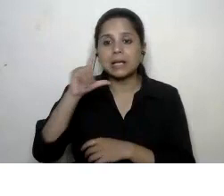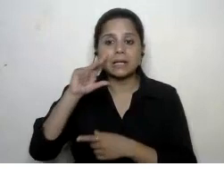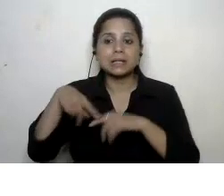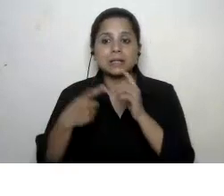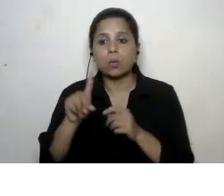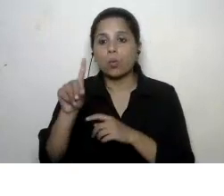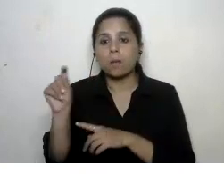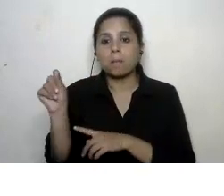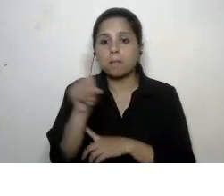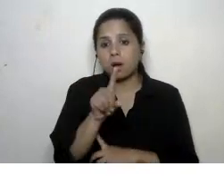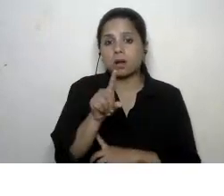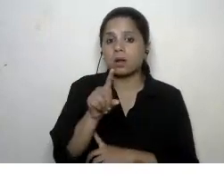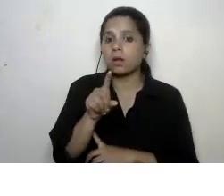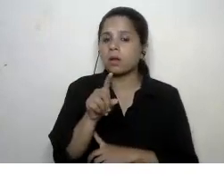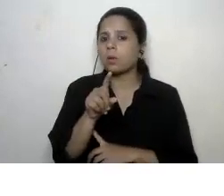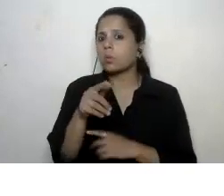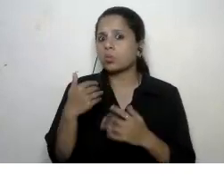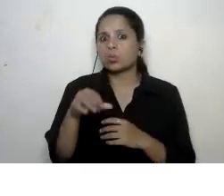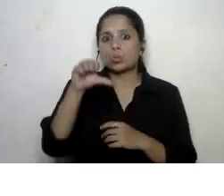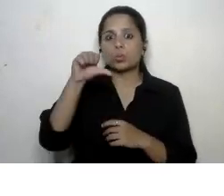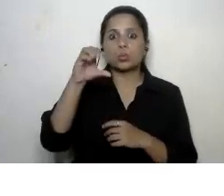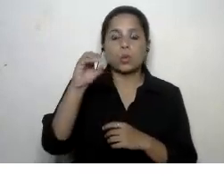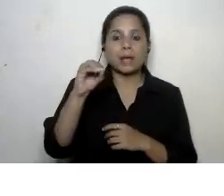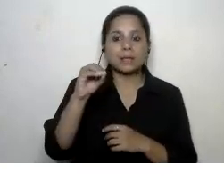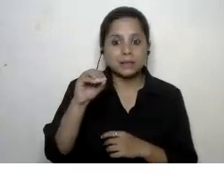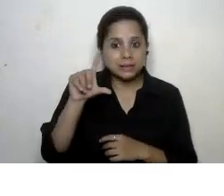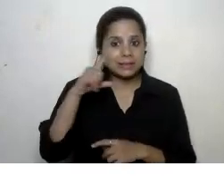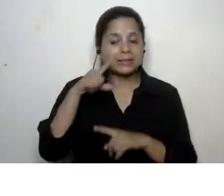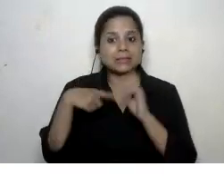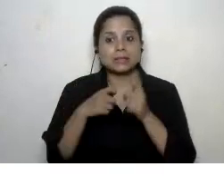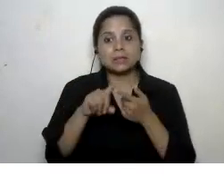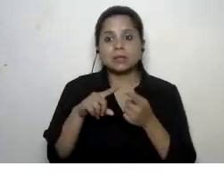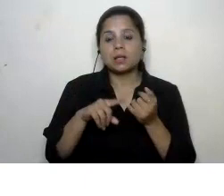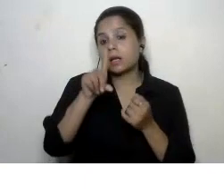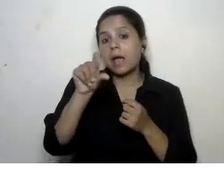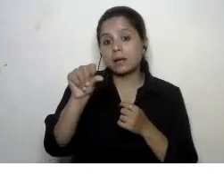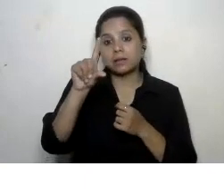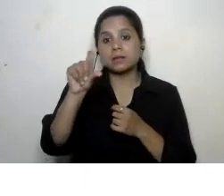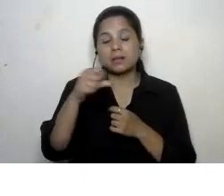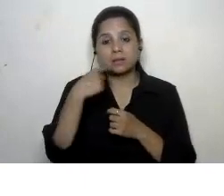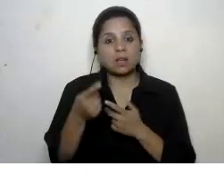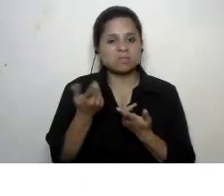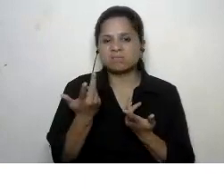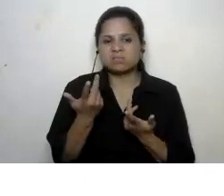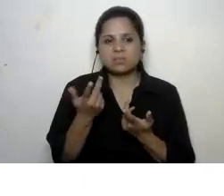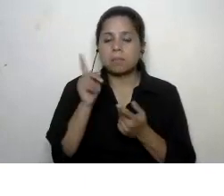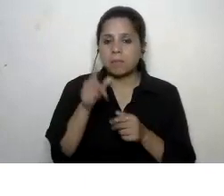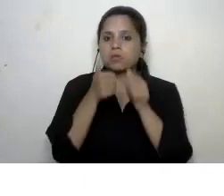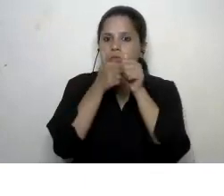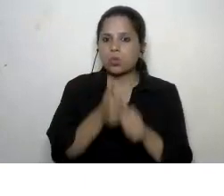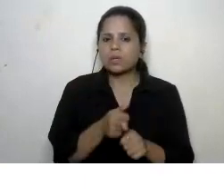a very staggering figure, 19 liters per month. So it's very important to follow these simple